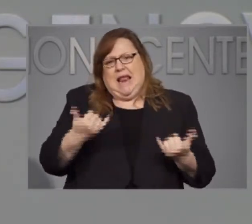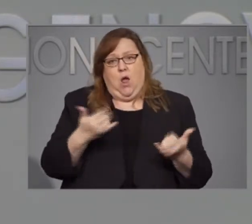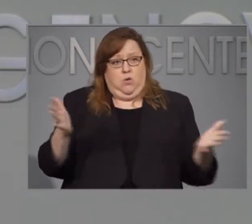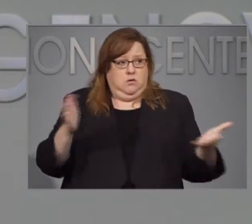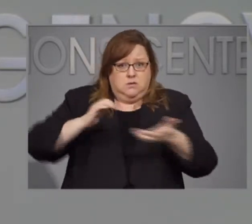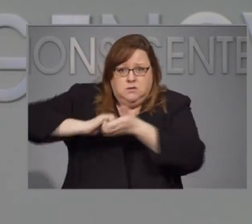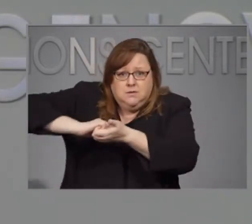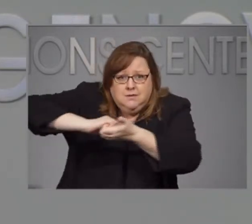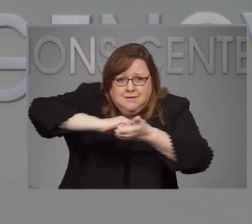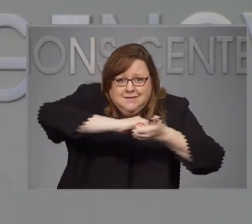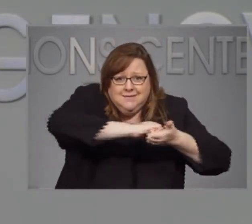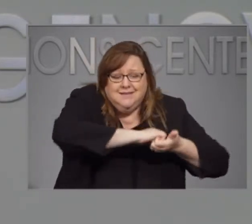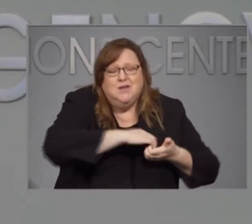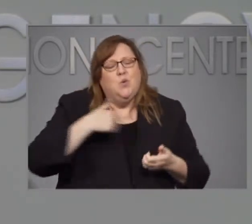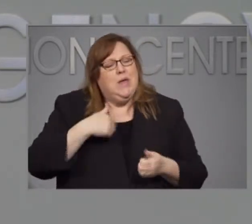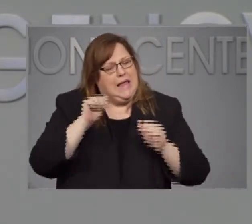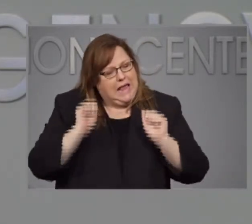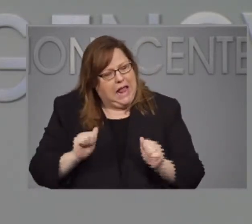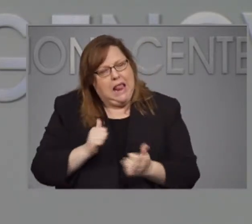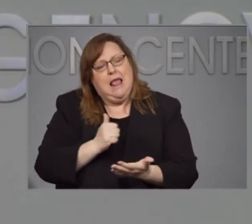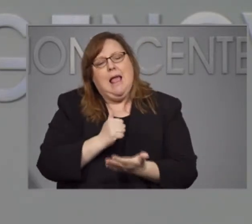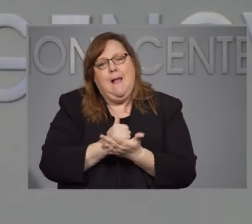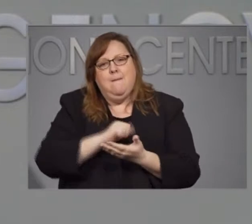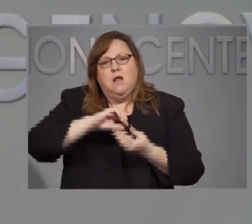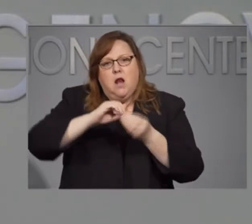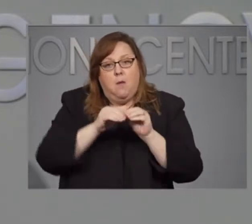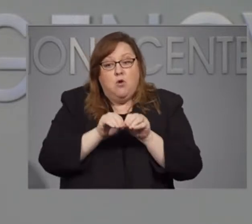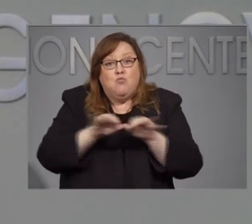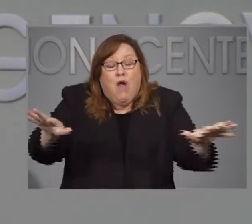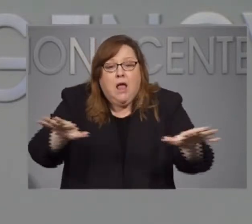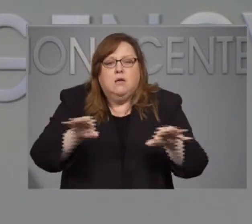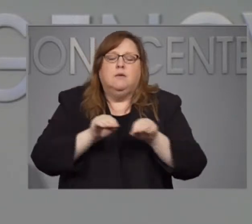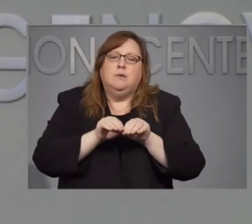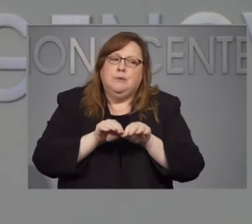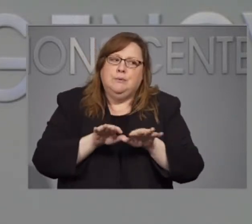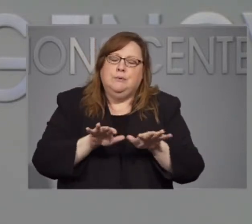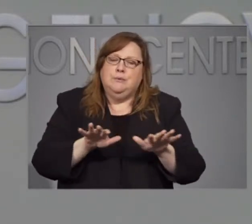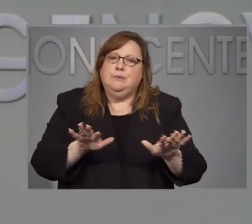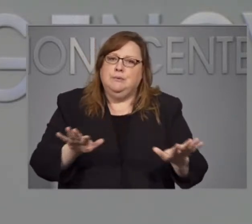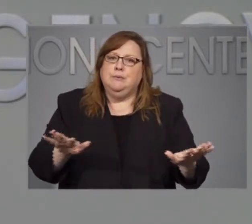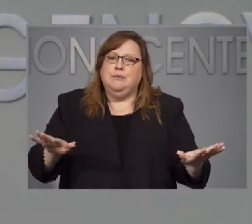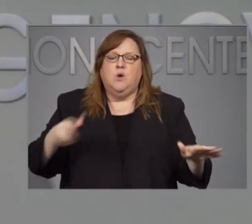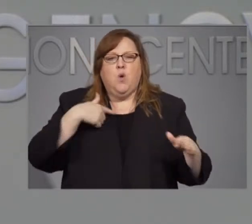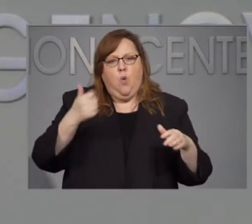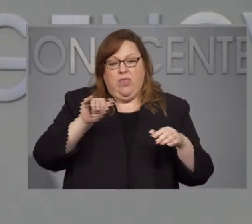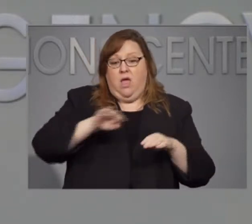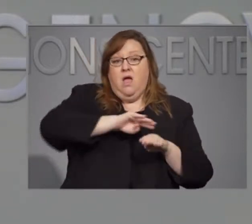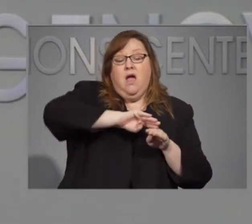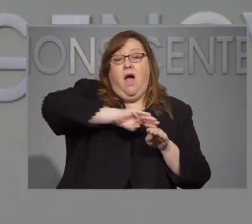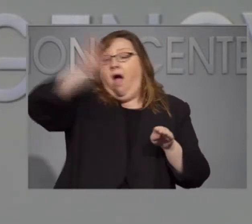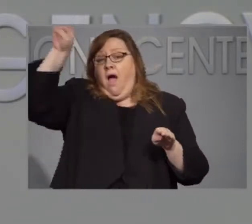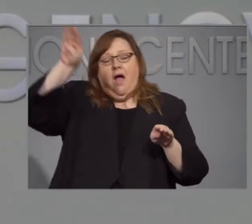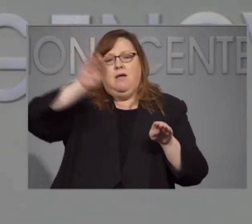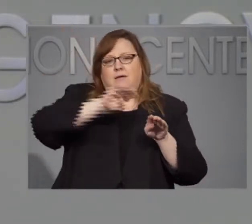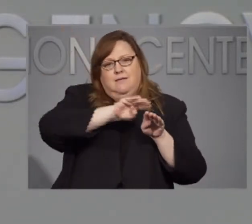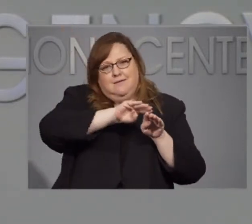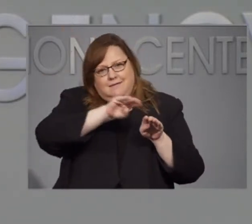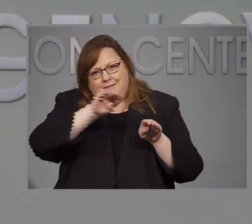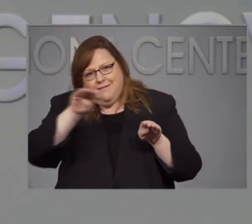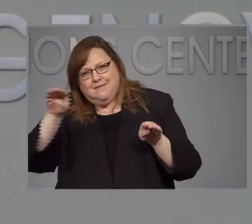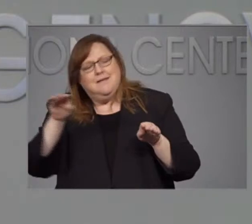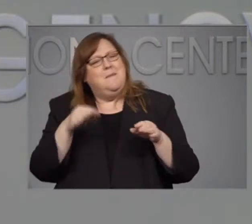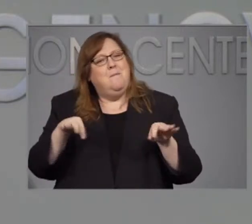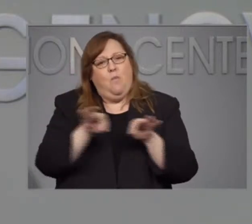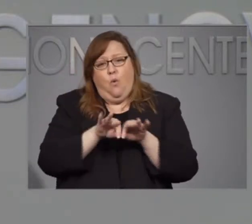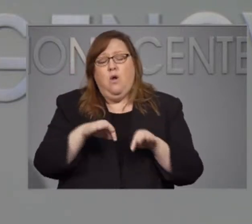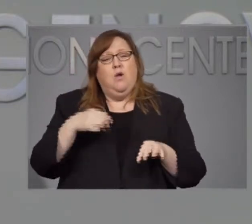it doesn't go as fast. We can flatten the curve. Again, it's always that action to how can we flatten the curve as we go forward here. We've